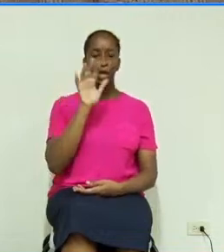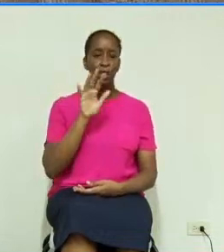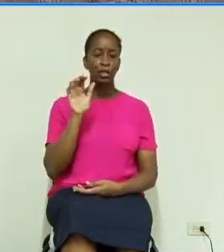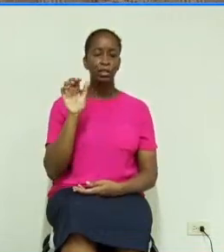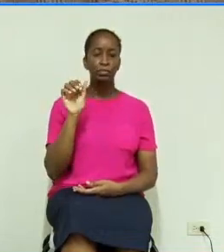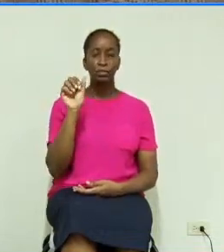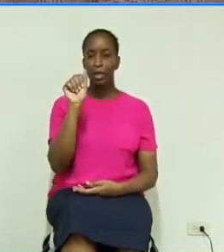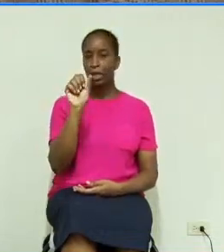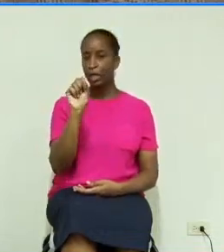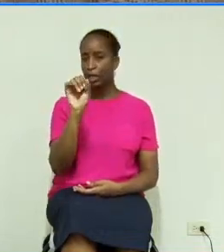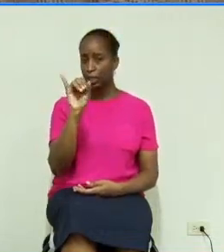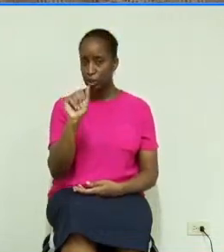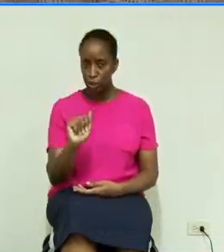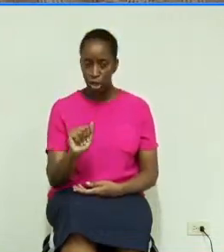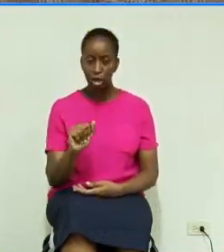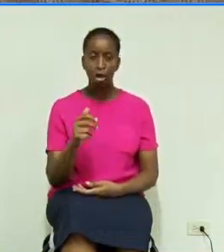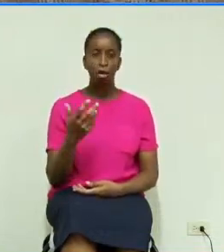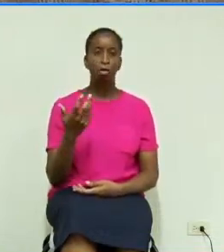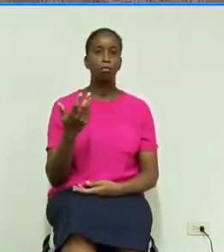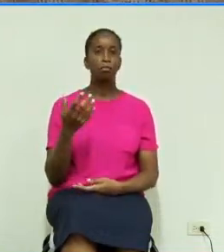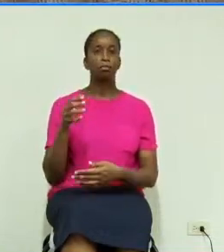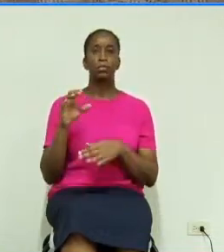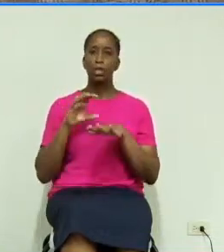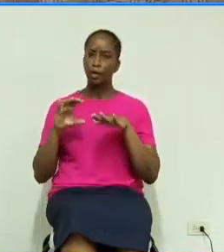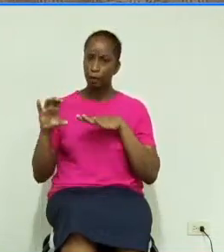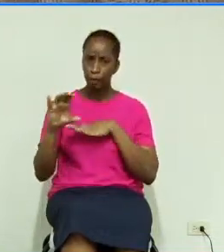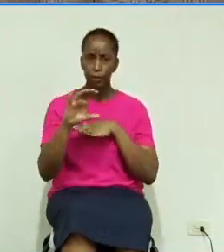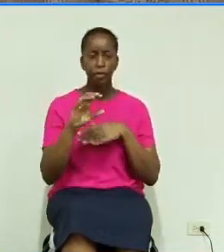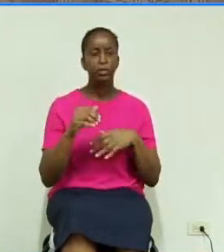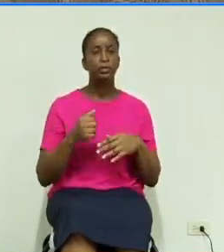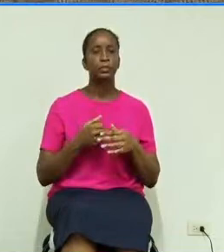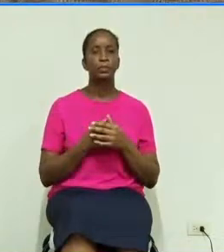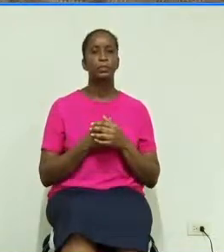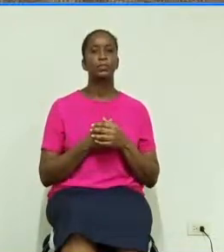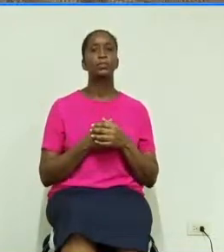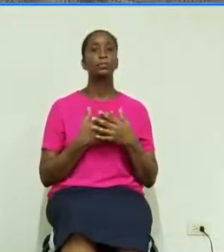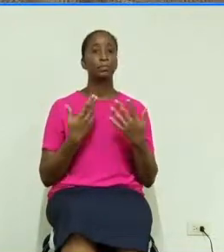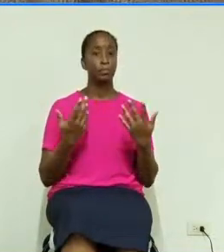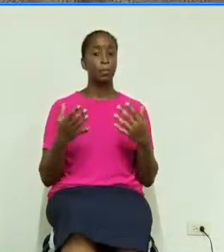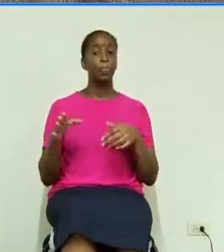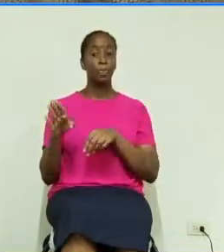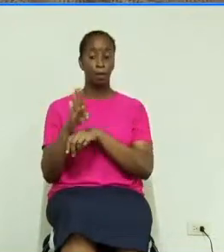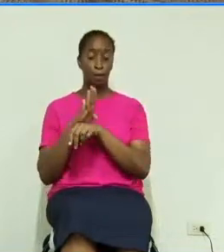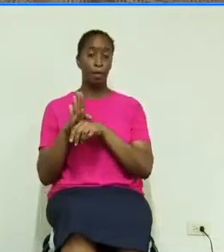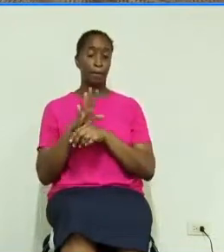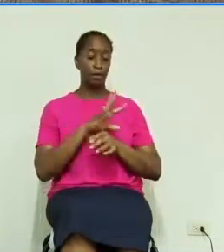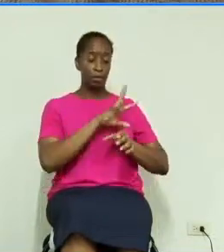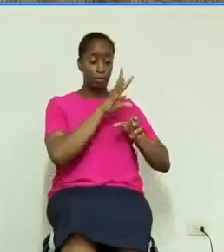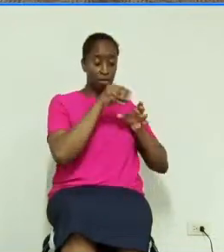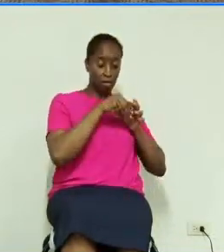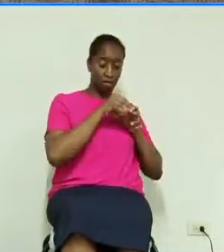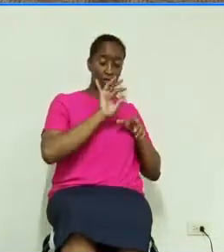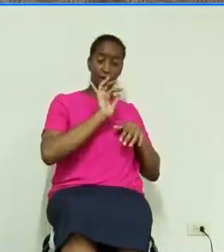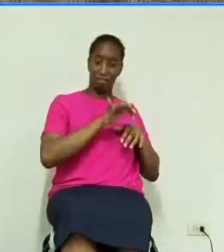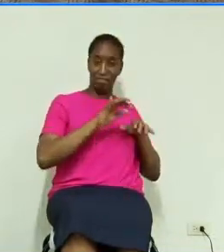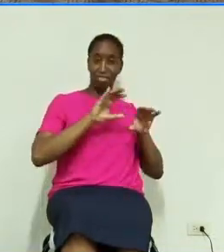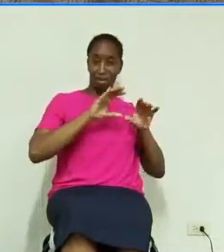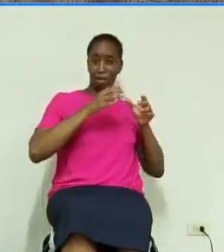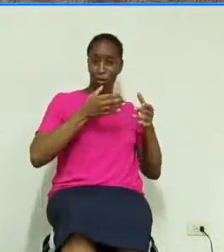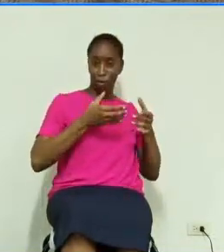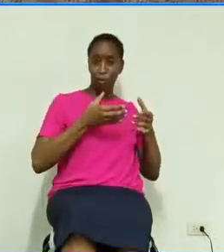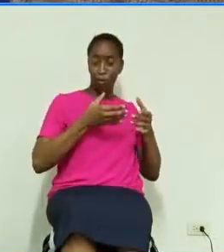a member, but it was a founding member of International IDEA. And in fact, from my